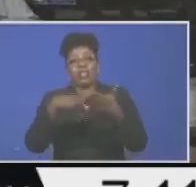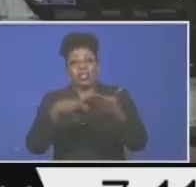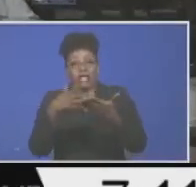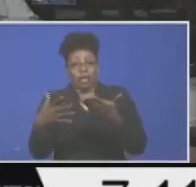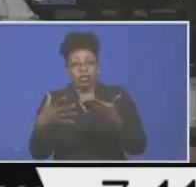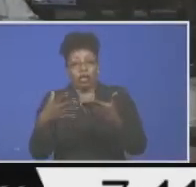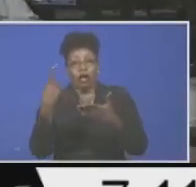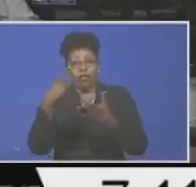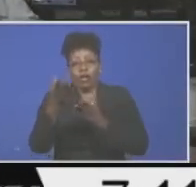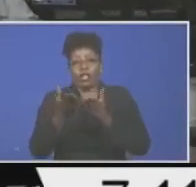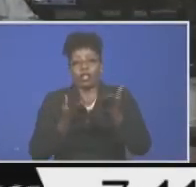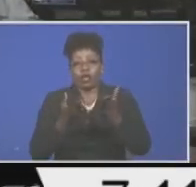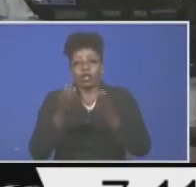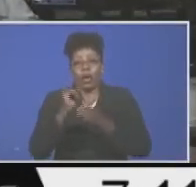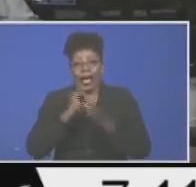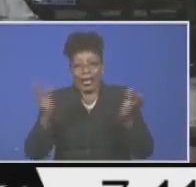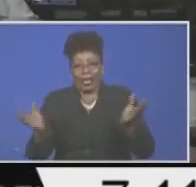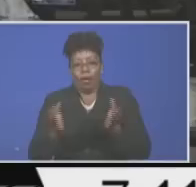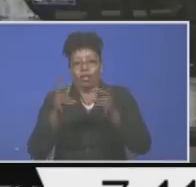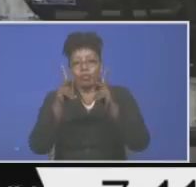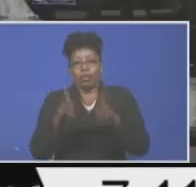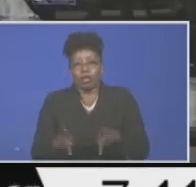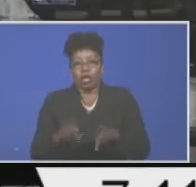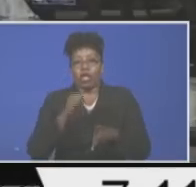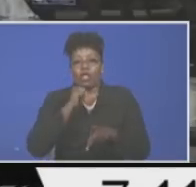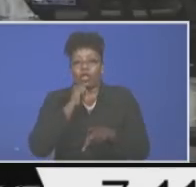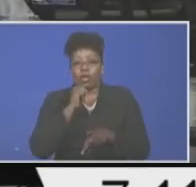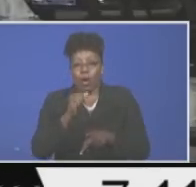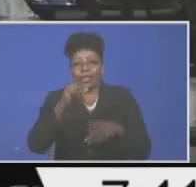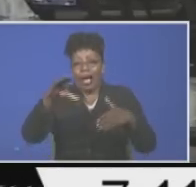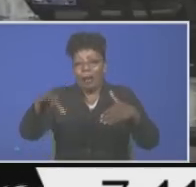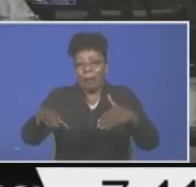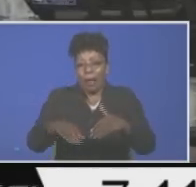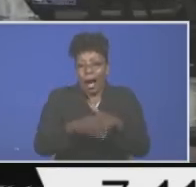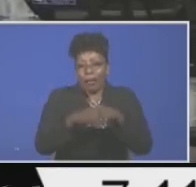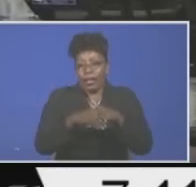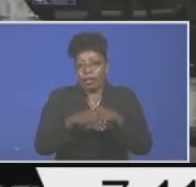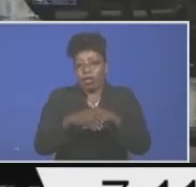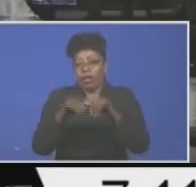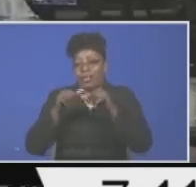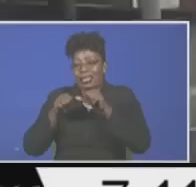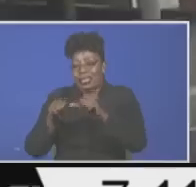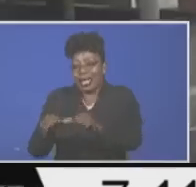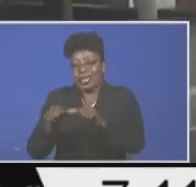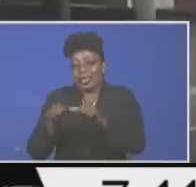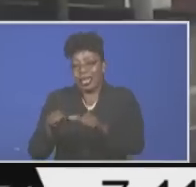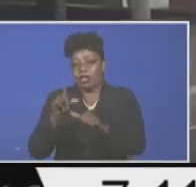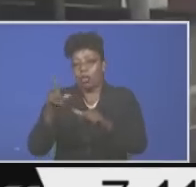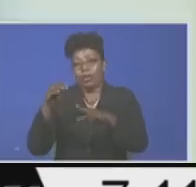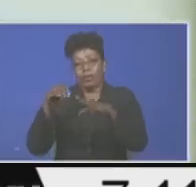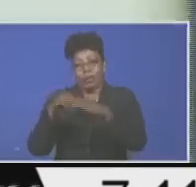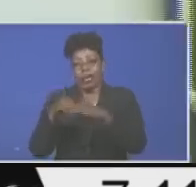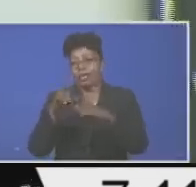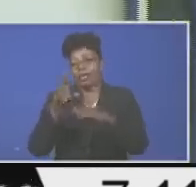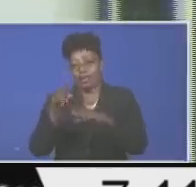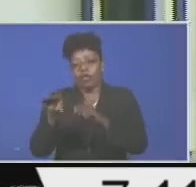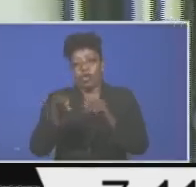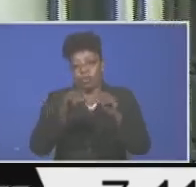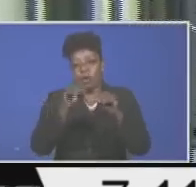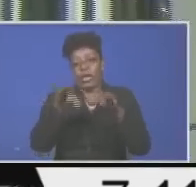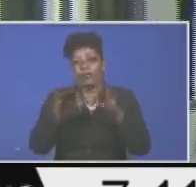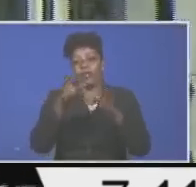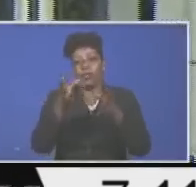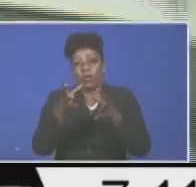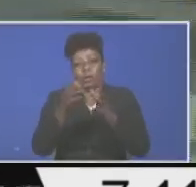services. And I encourage people, you're not married to a particular bank. And if you are, get a divorce.